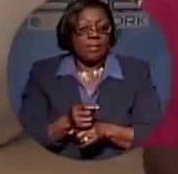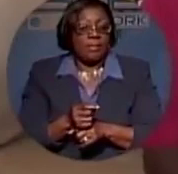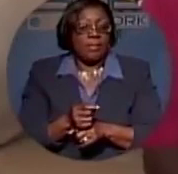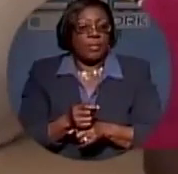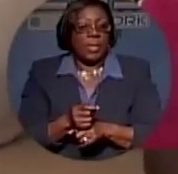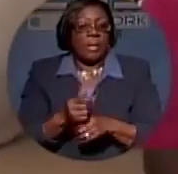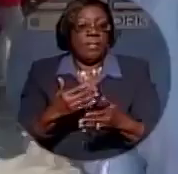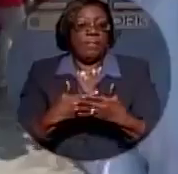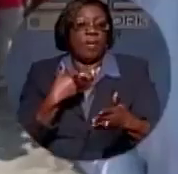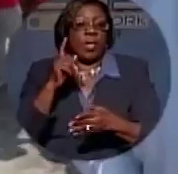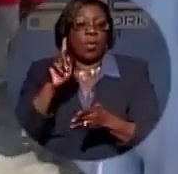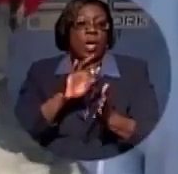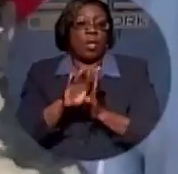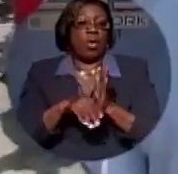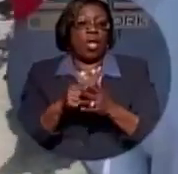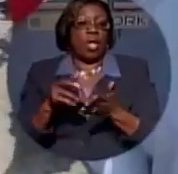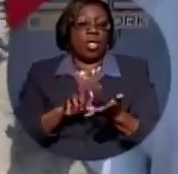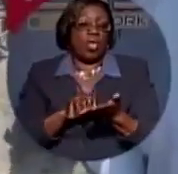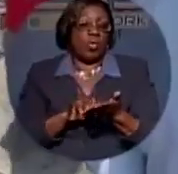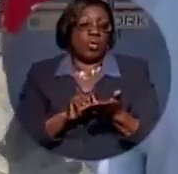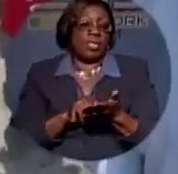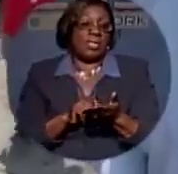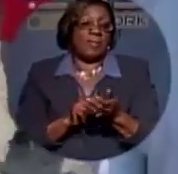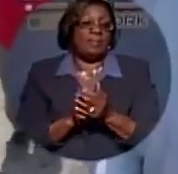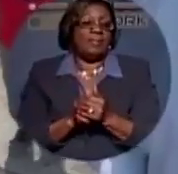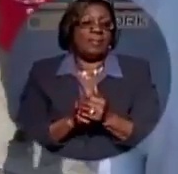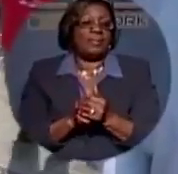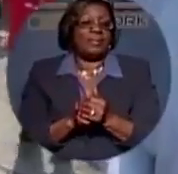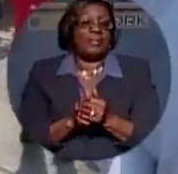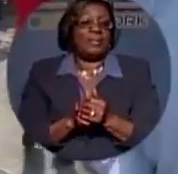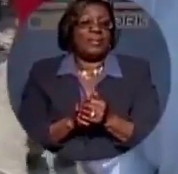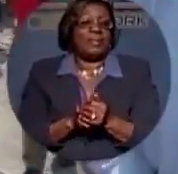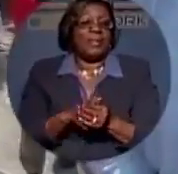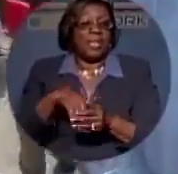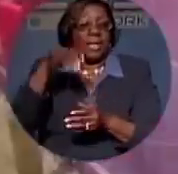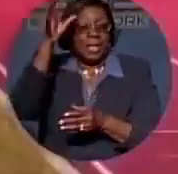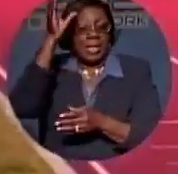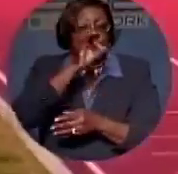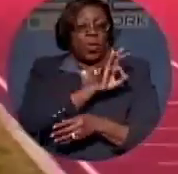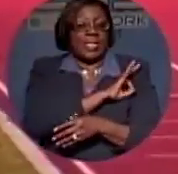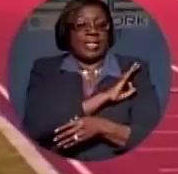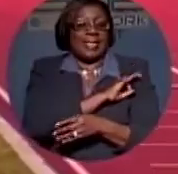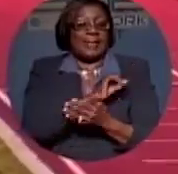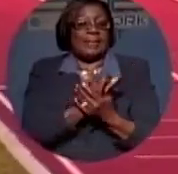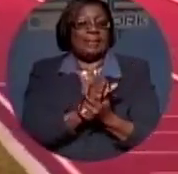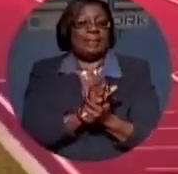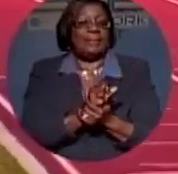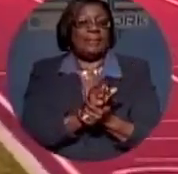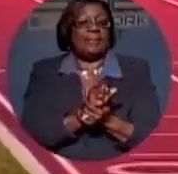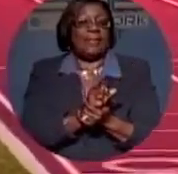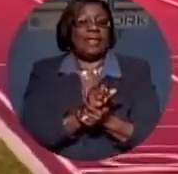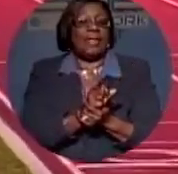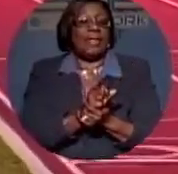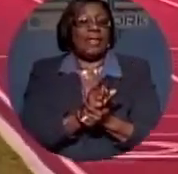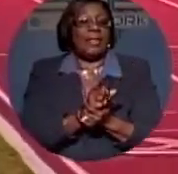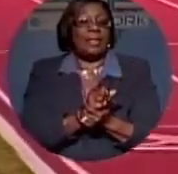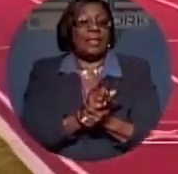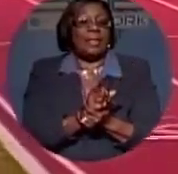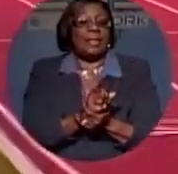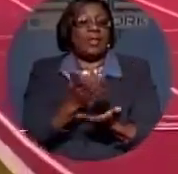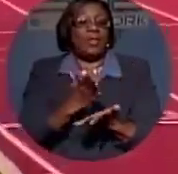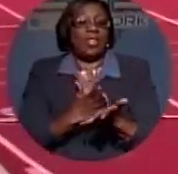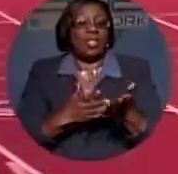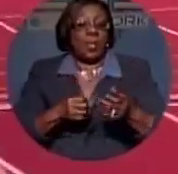the 1 o'clock news. In Grand Bahama, Clint Watson, ZNS News. Switching gears now to